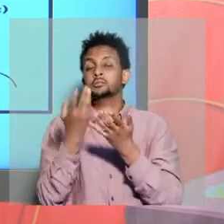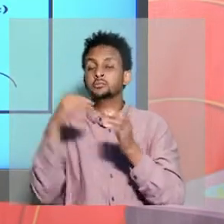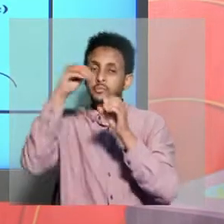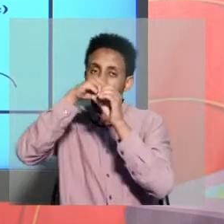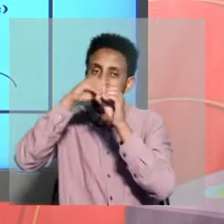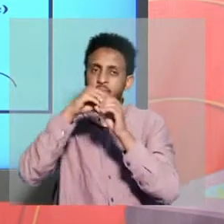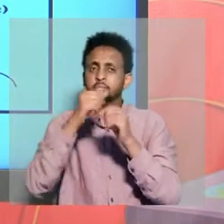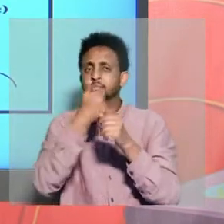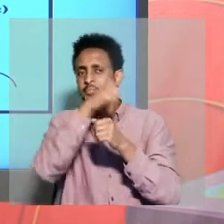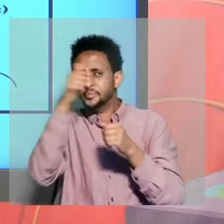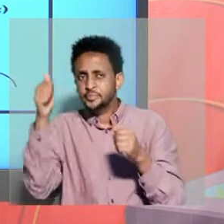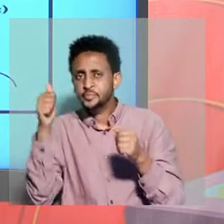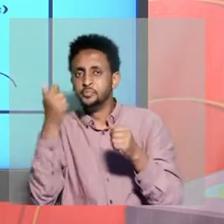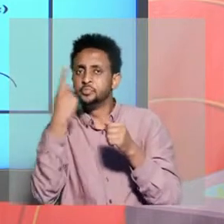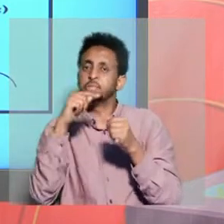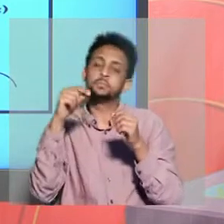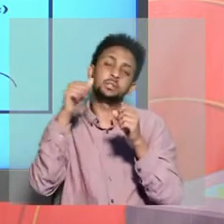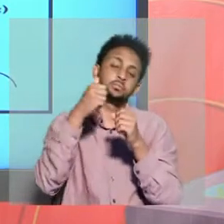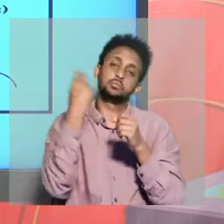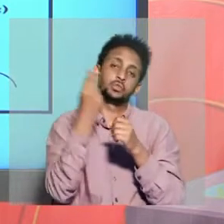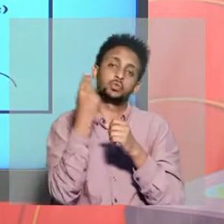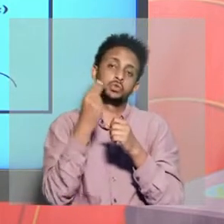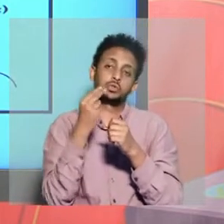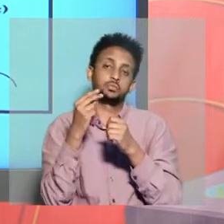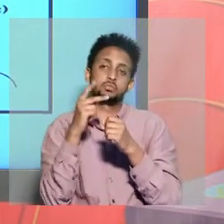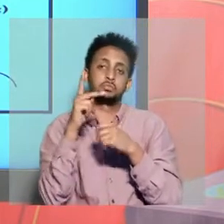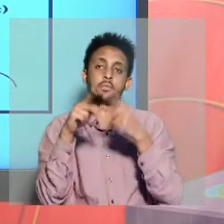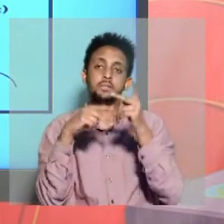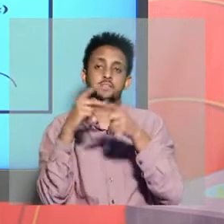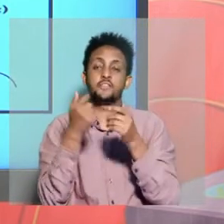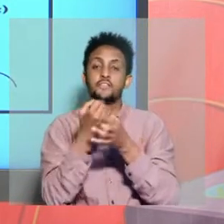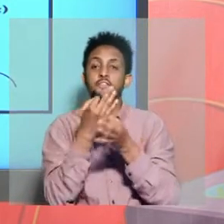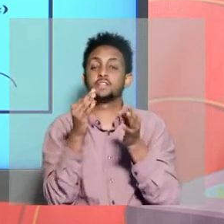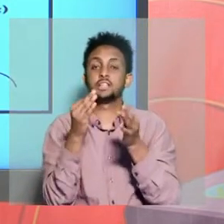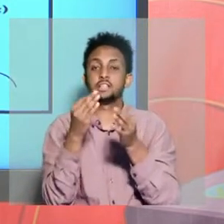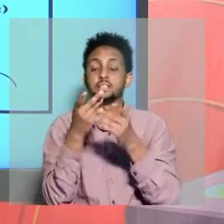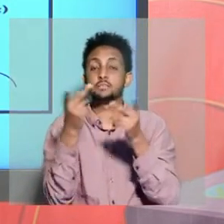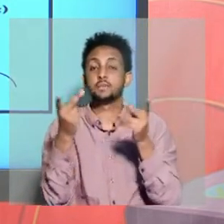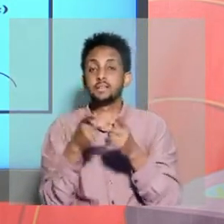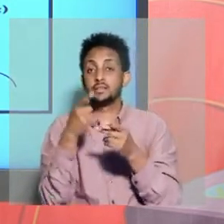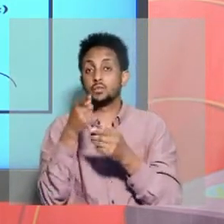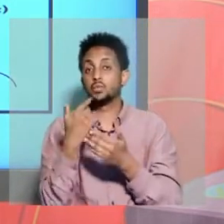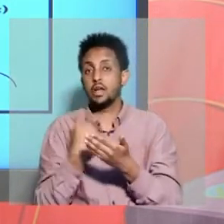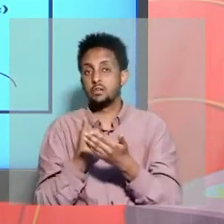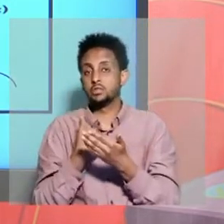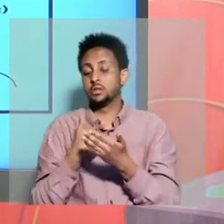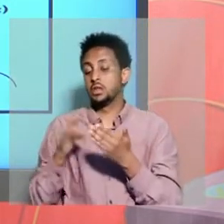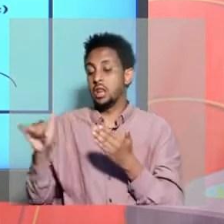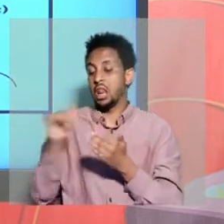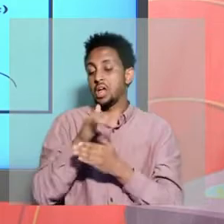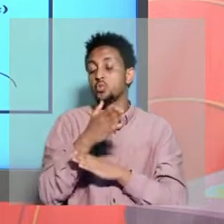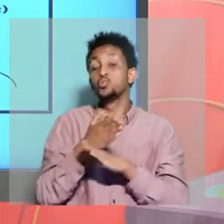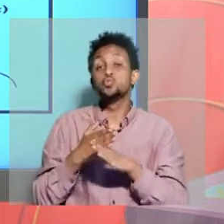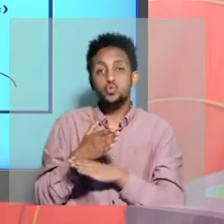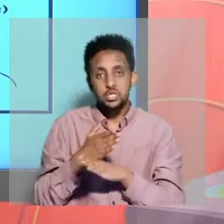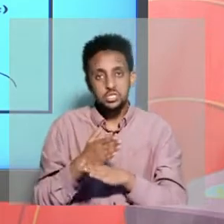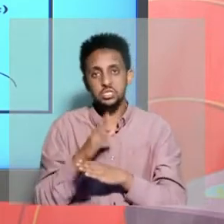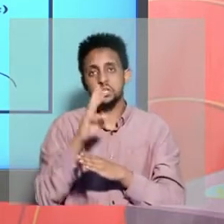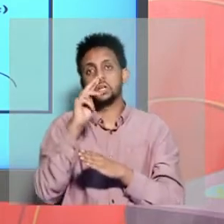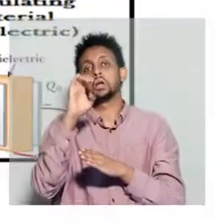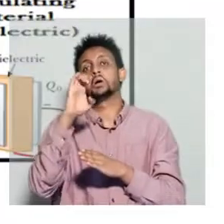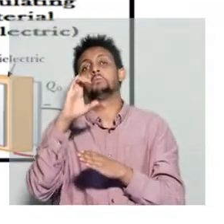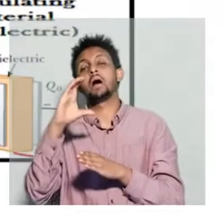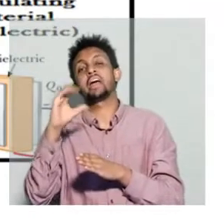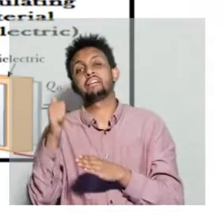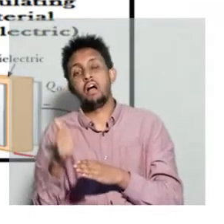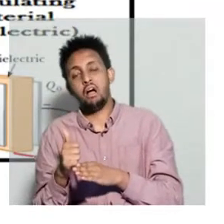inserted. Is it air? If it is air, you can use permittivity of free space. And if it is here, like wood or mica or